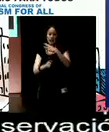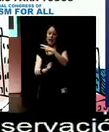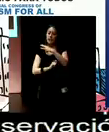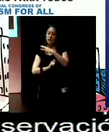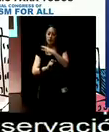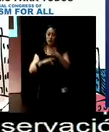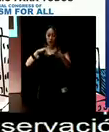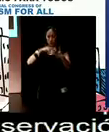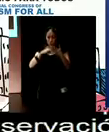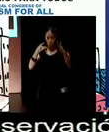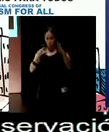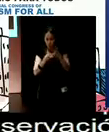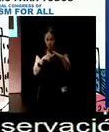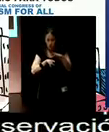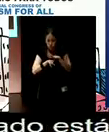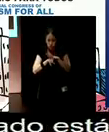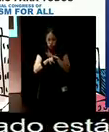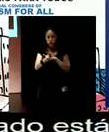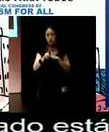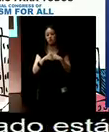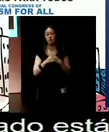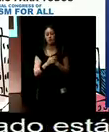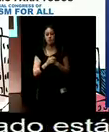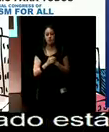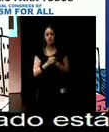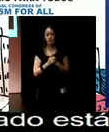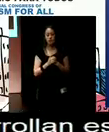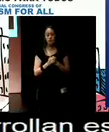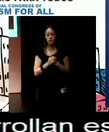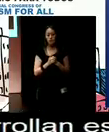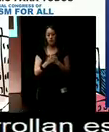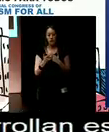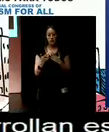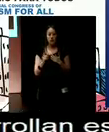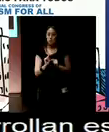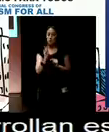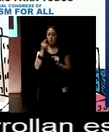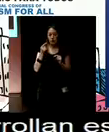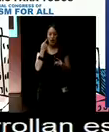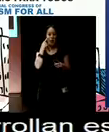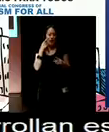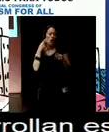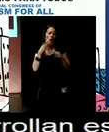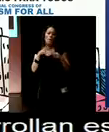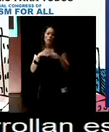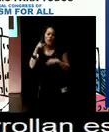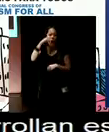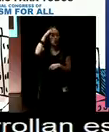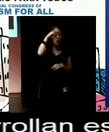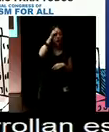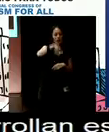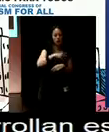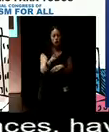and also the strategies to be developed by those policies. So we have to define whether